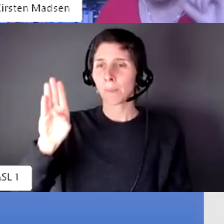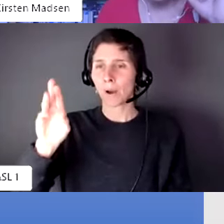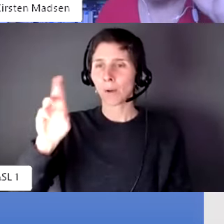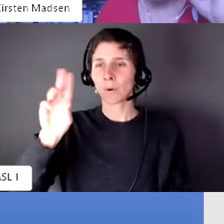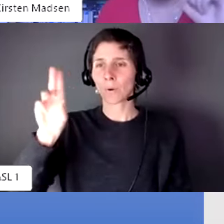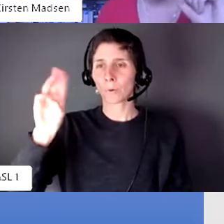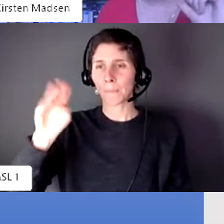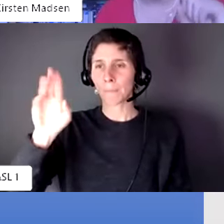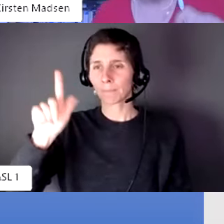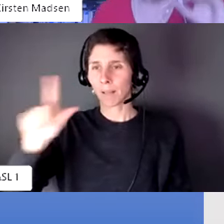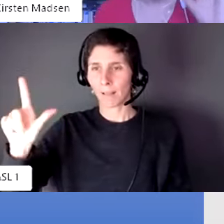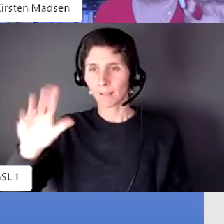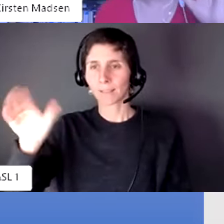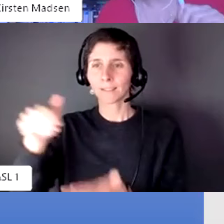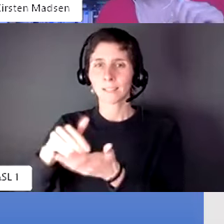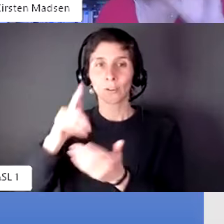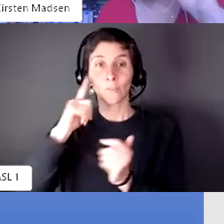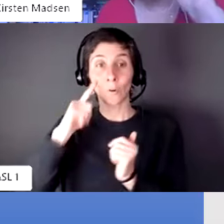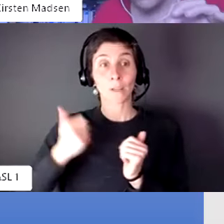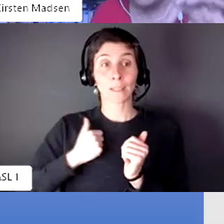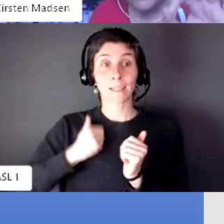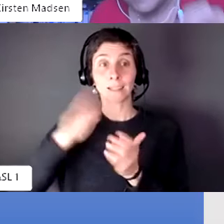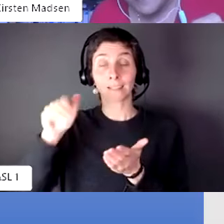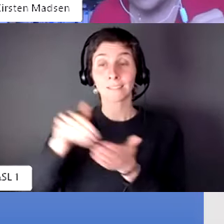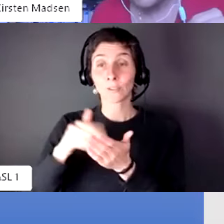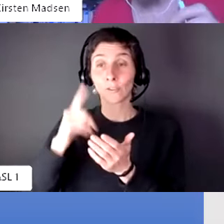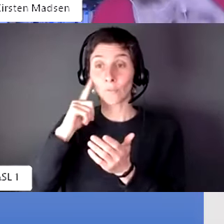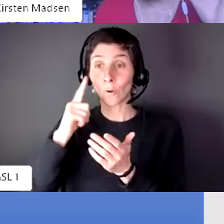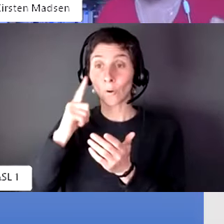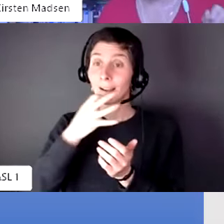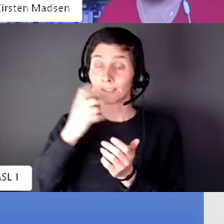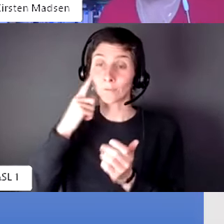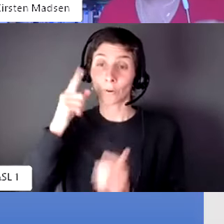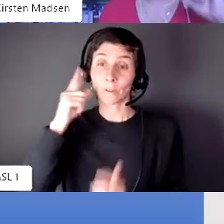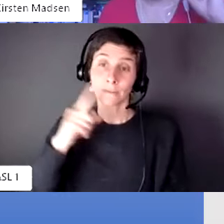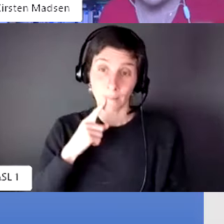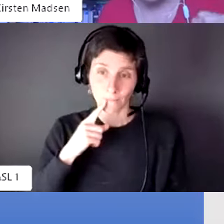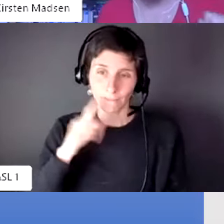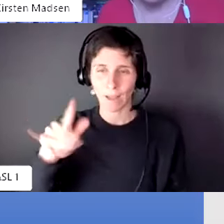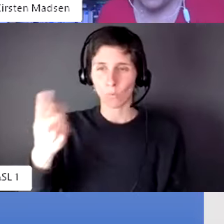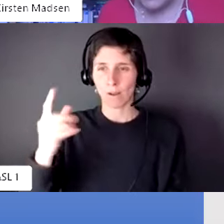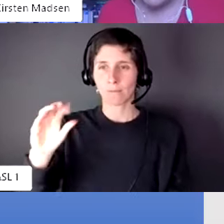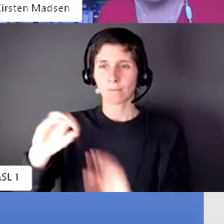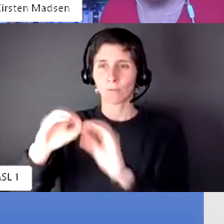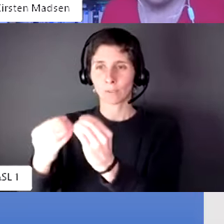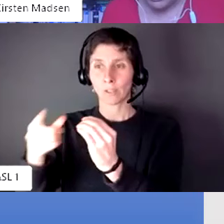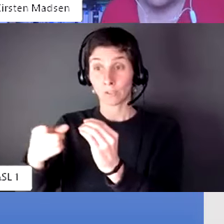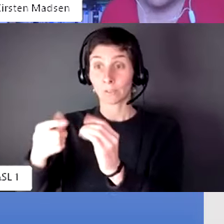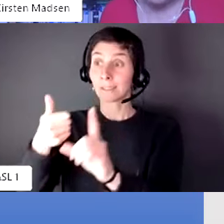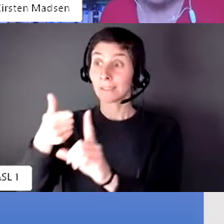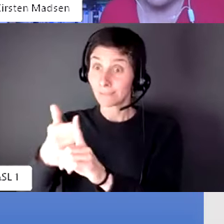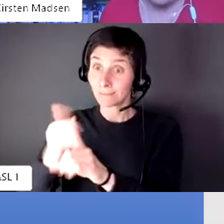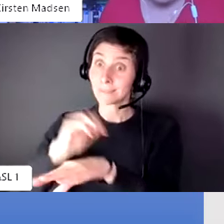Canadian Center of Excellence for the Deaf. Not only are they one of our sites, but they are also a key research